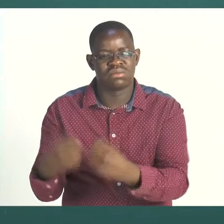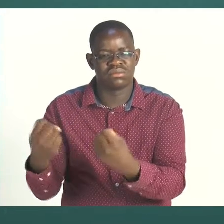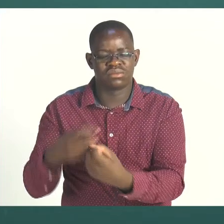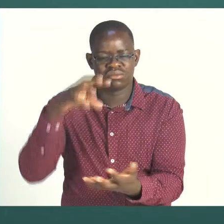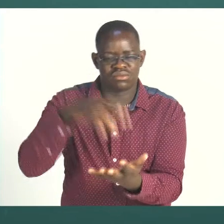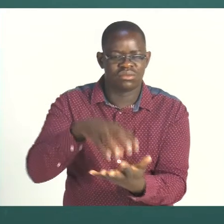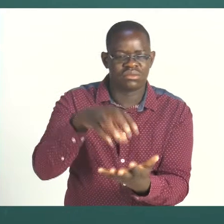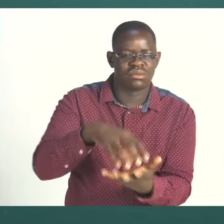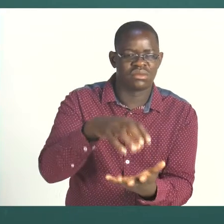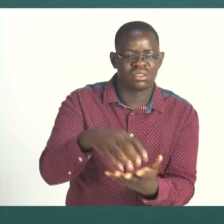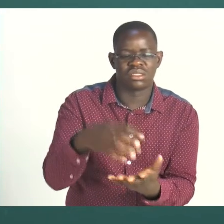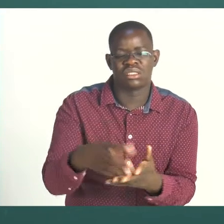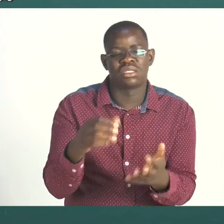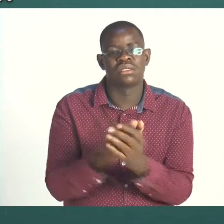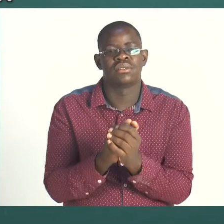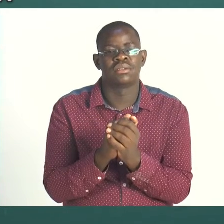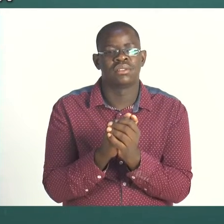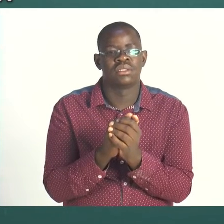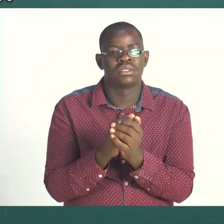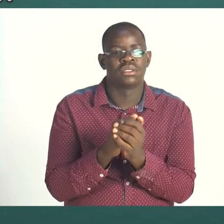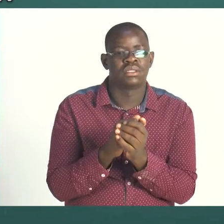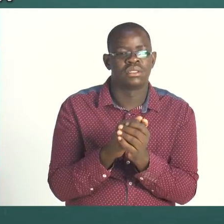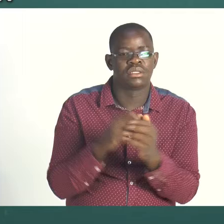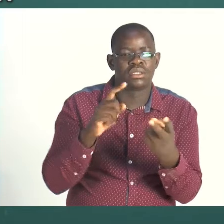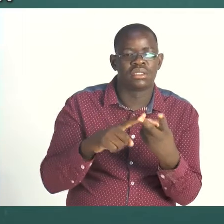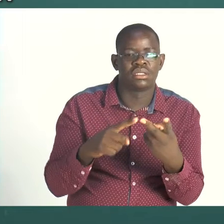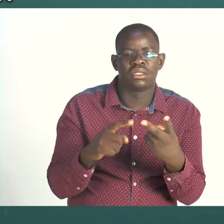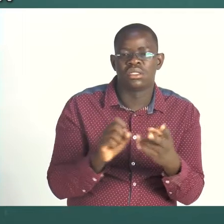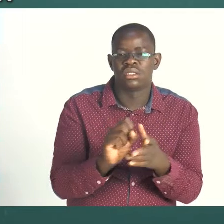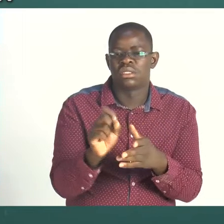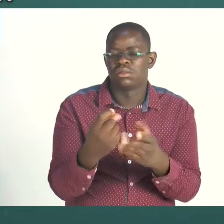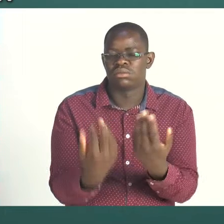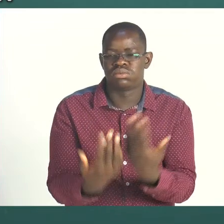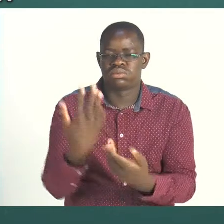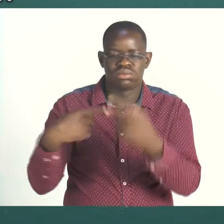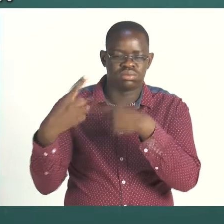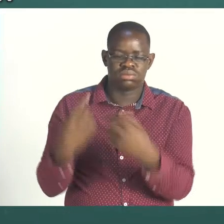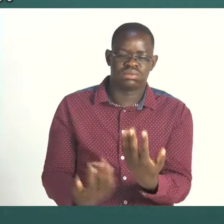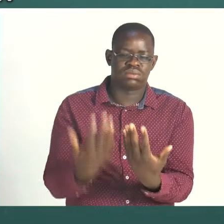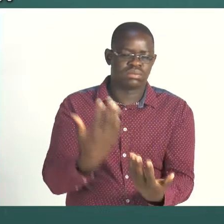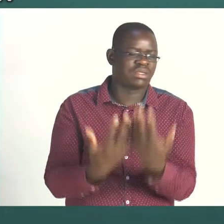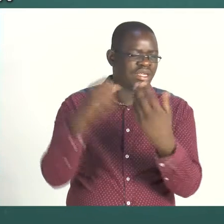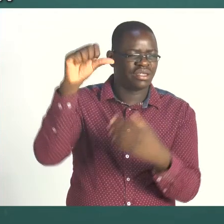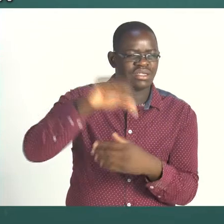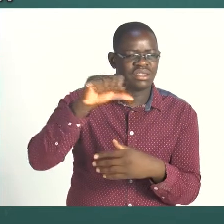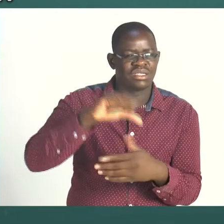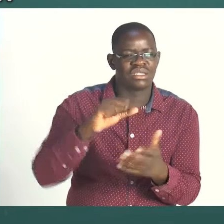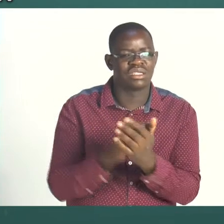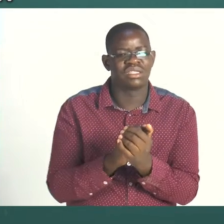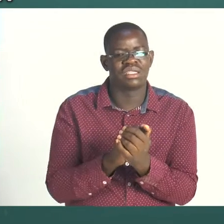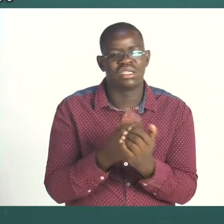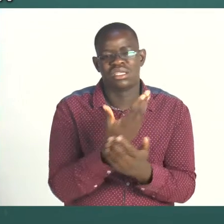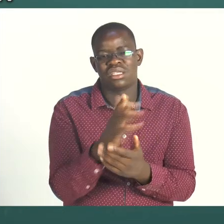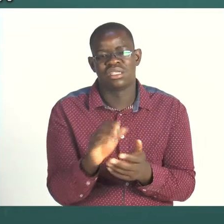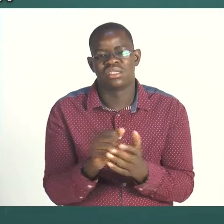it and cause overgrazing. And the veld does not get a chance to regrow and recover. When it gets trampled all